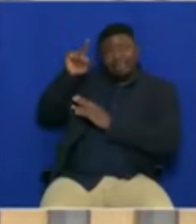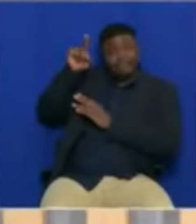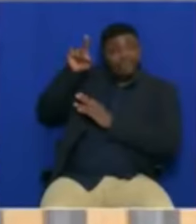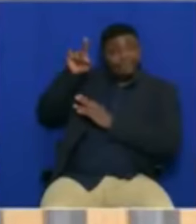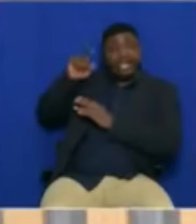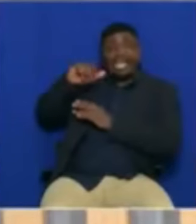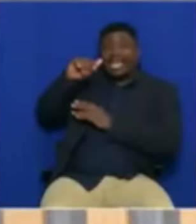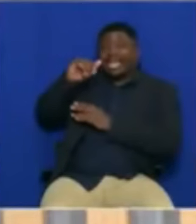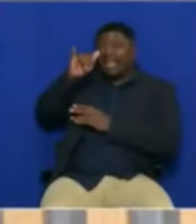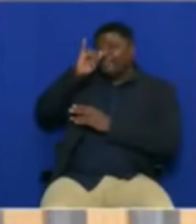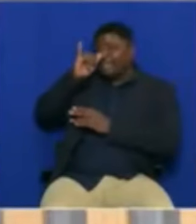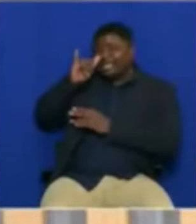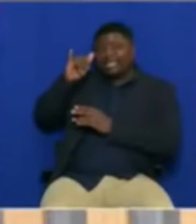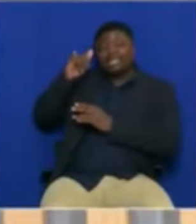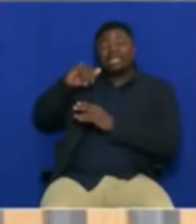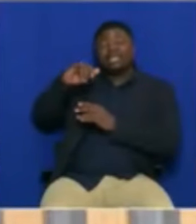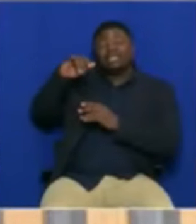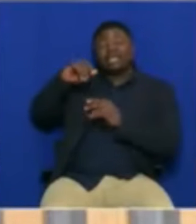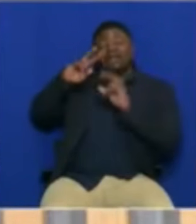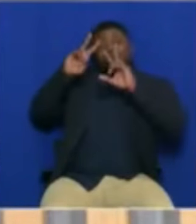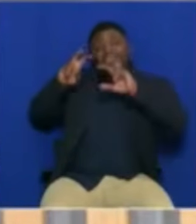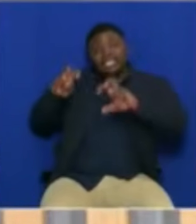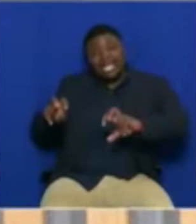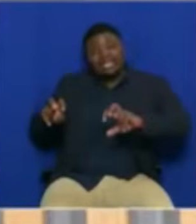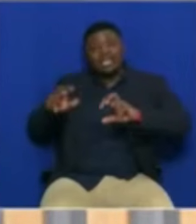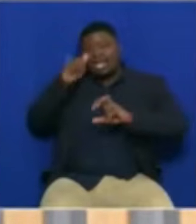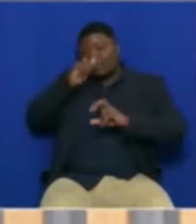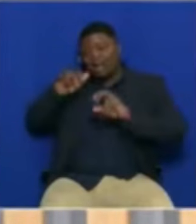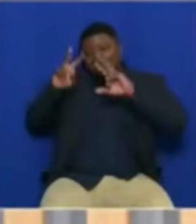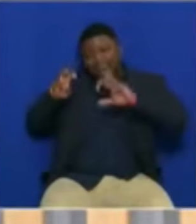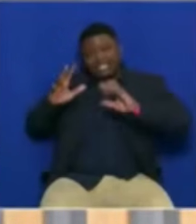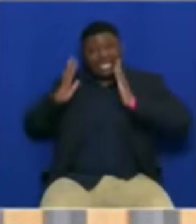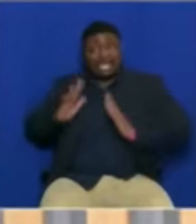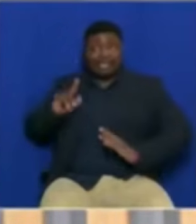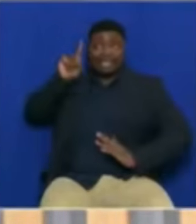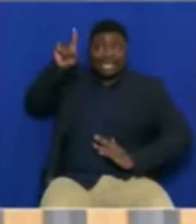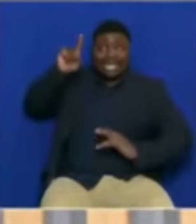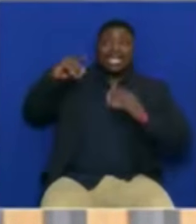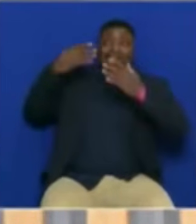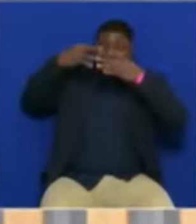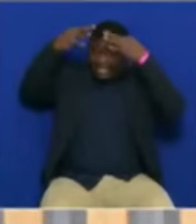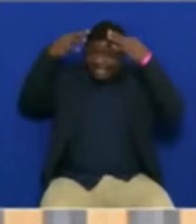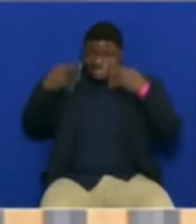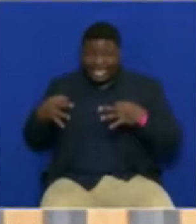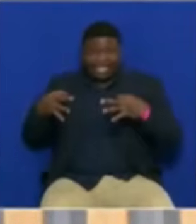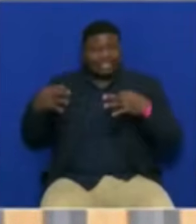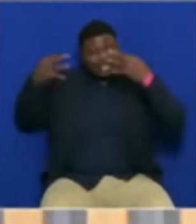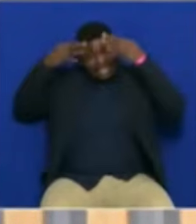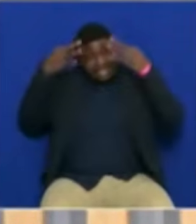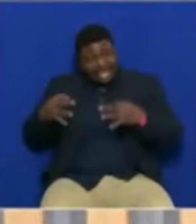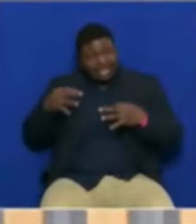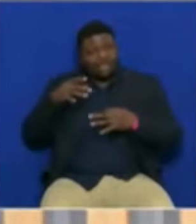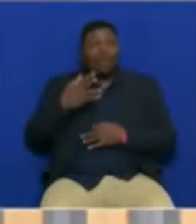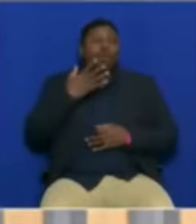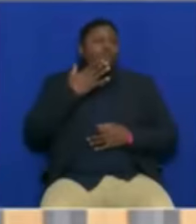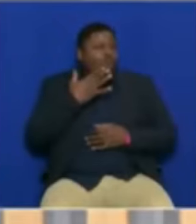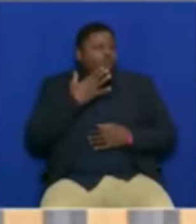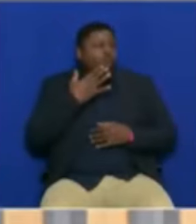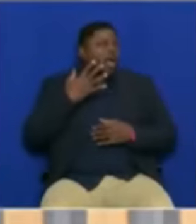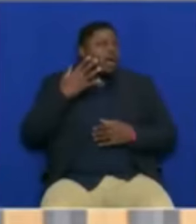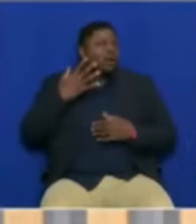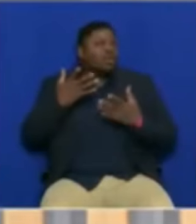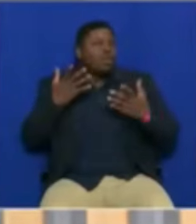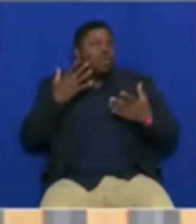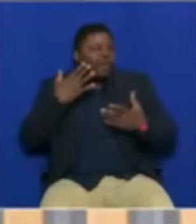I'm asking a different question. So here, for example, in the Mukwele matter, you've got charges of fraud, for